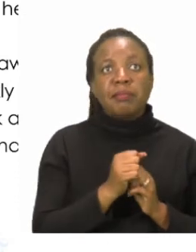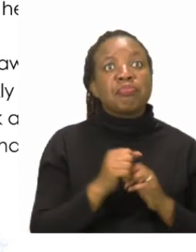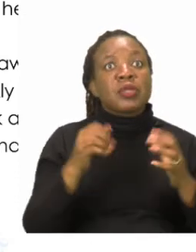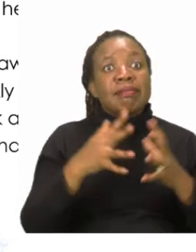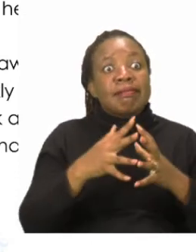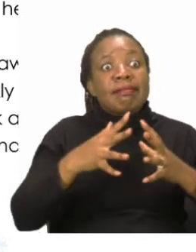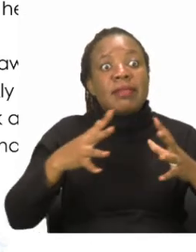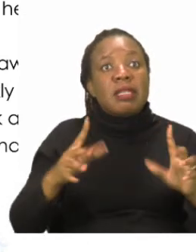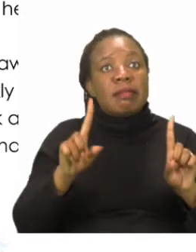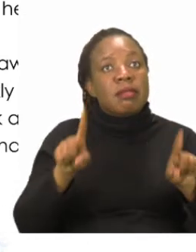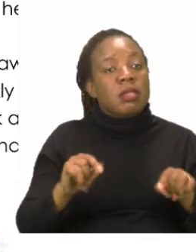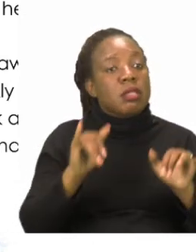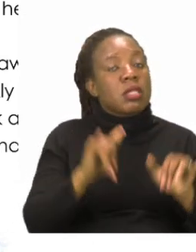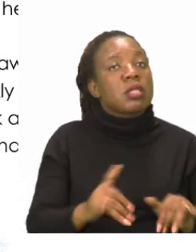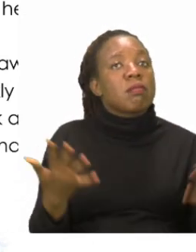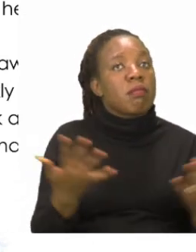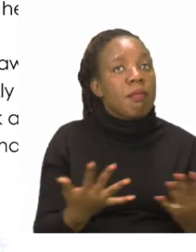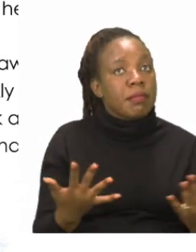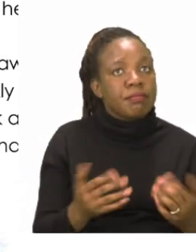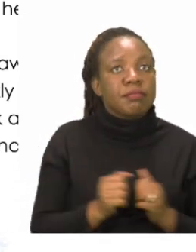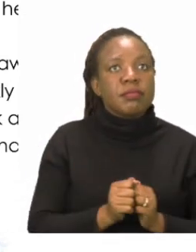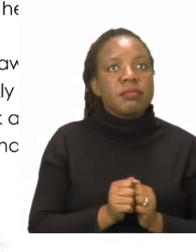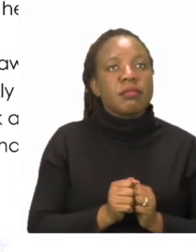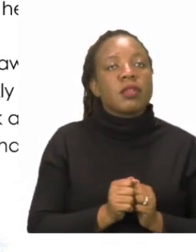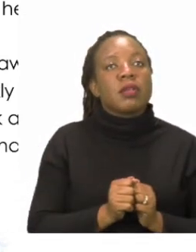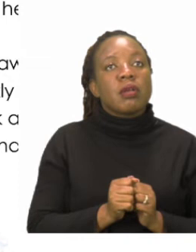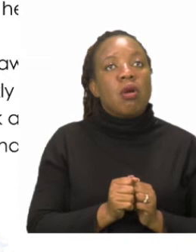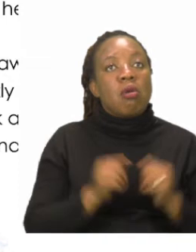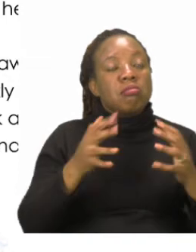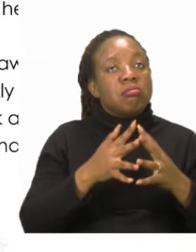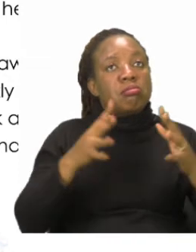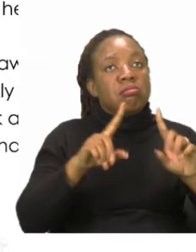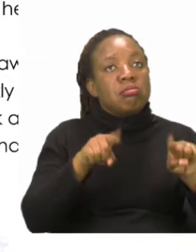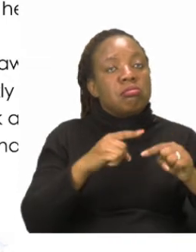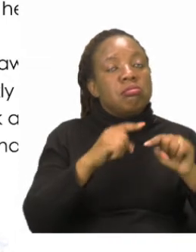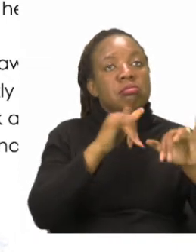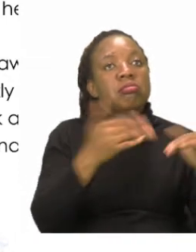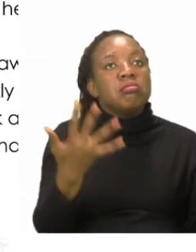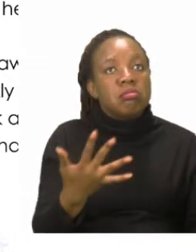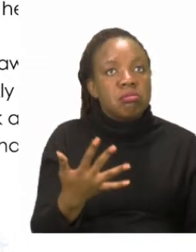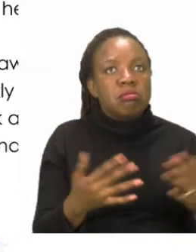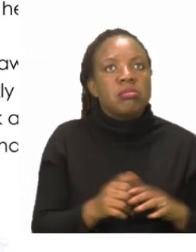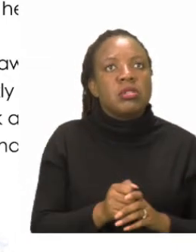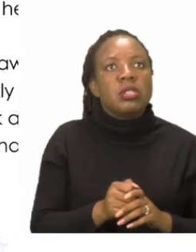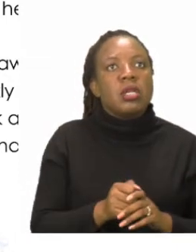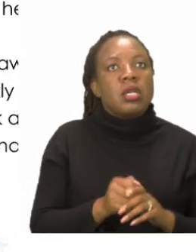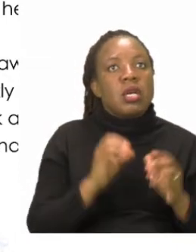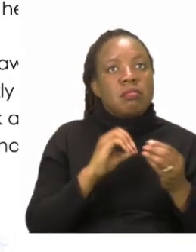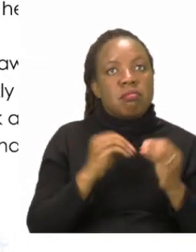live? Question 3. What problem did Jack and his mom